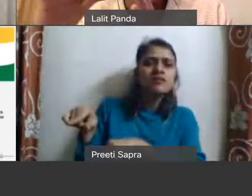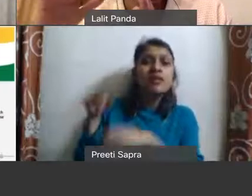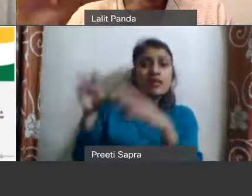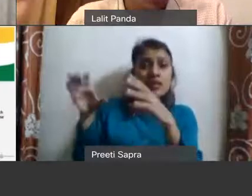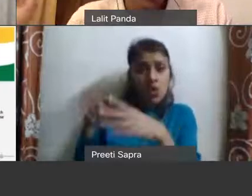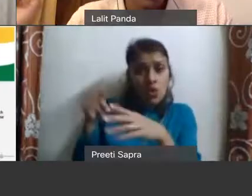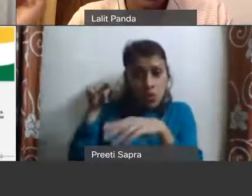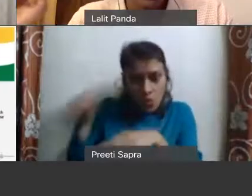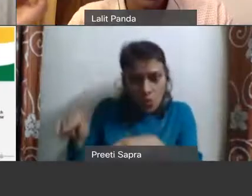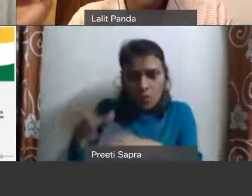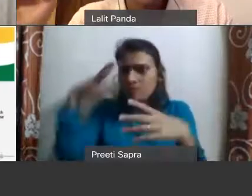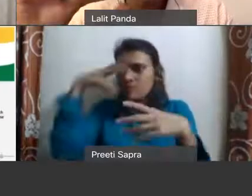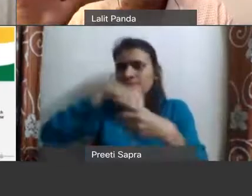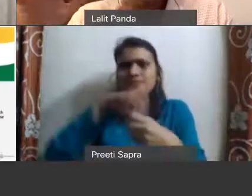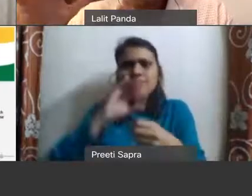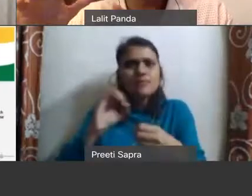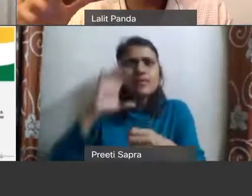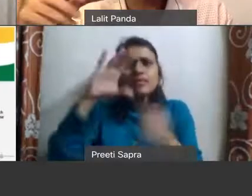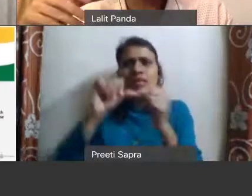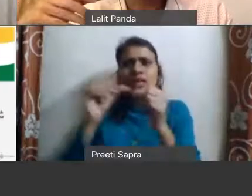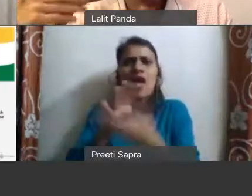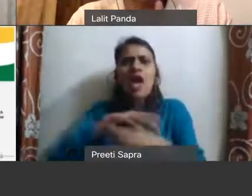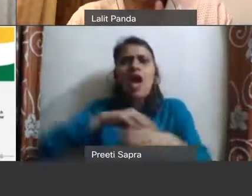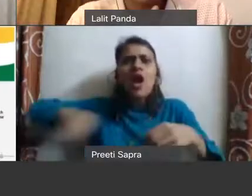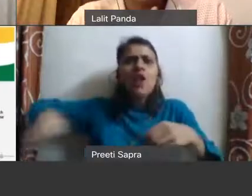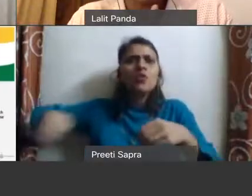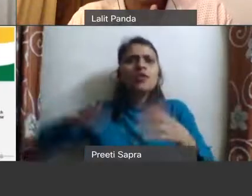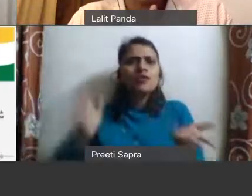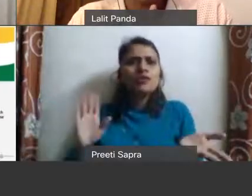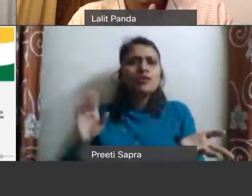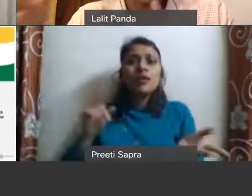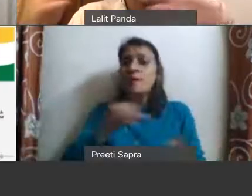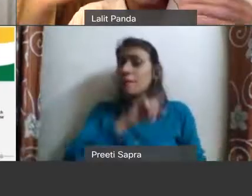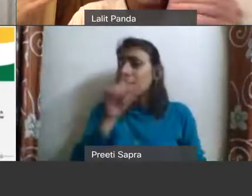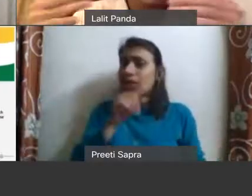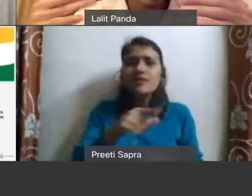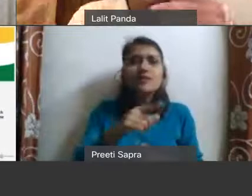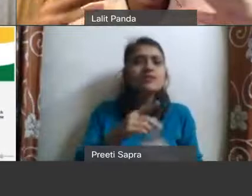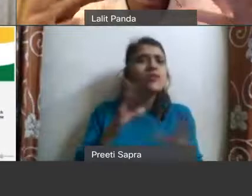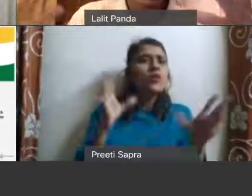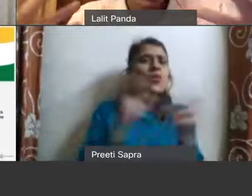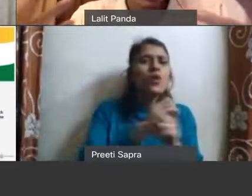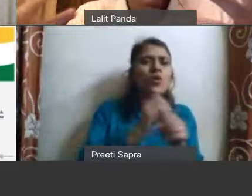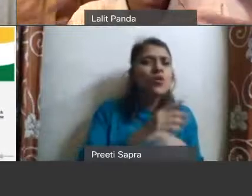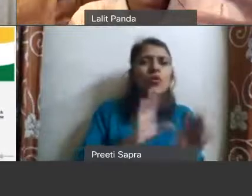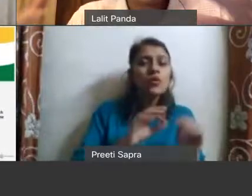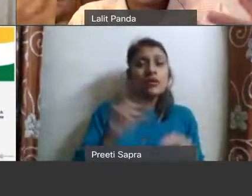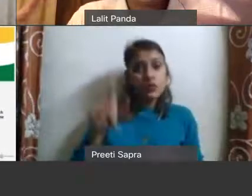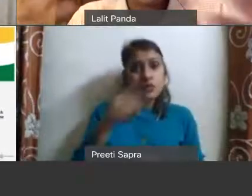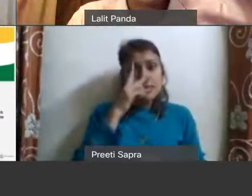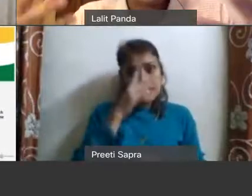are the who have excluded from the CAA. Those groups, in fact, are not vulnerable. In this sense, do you see